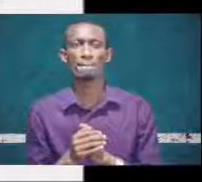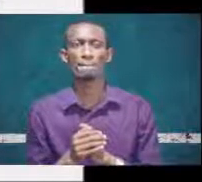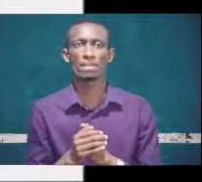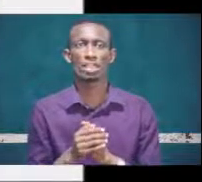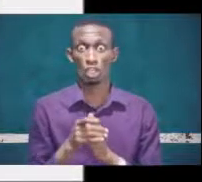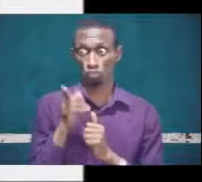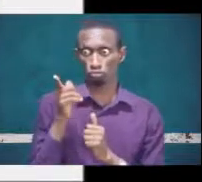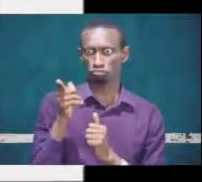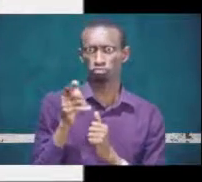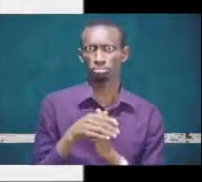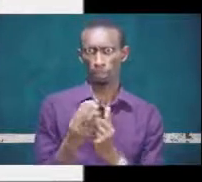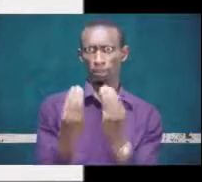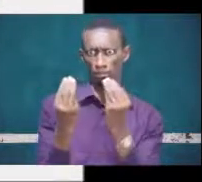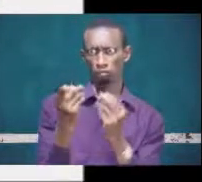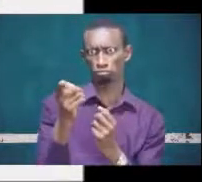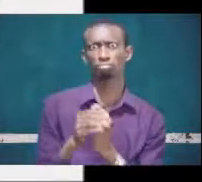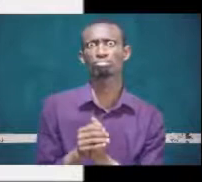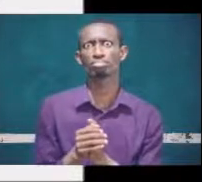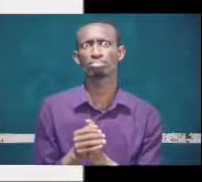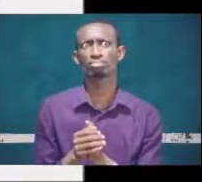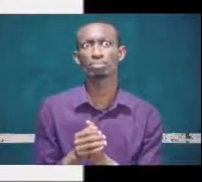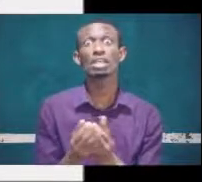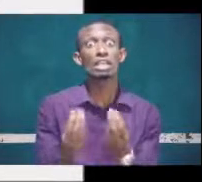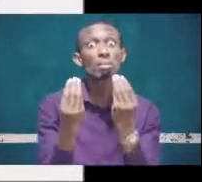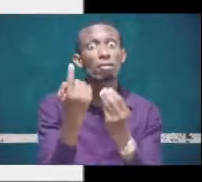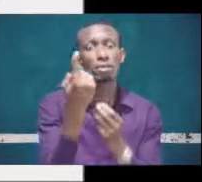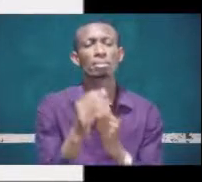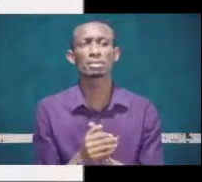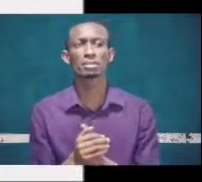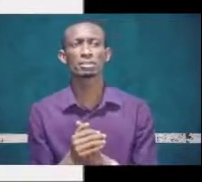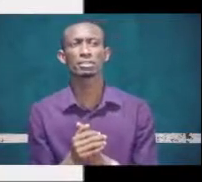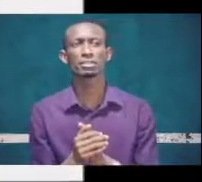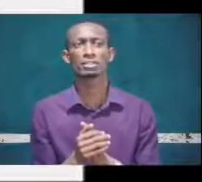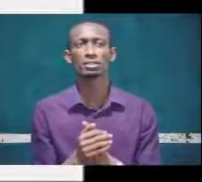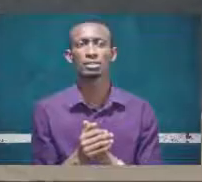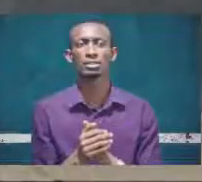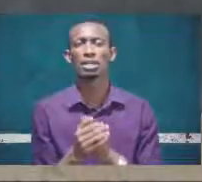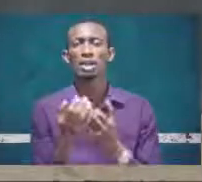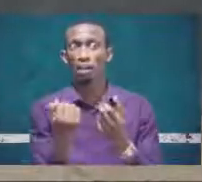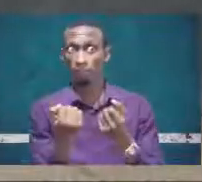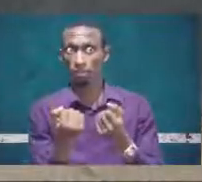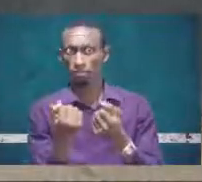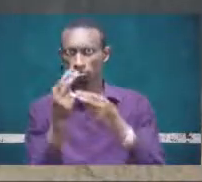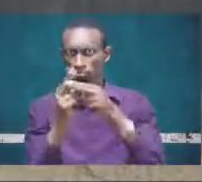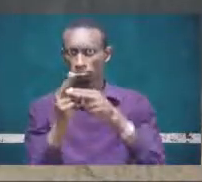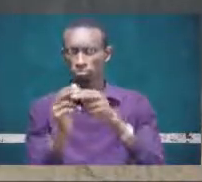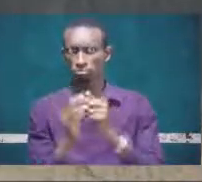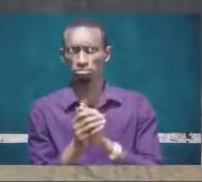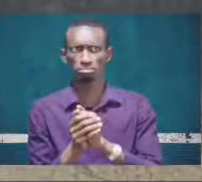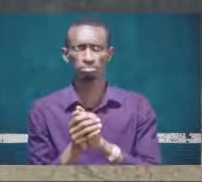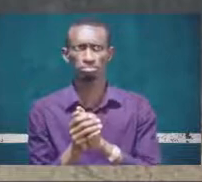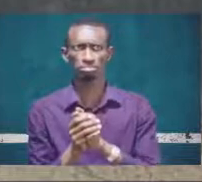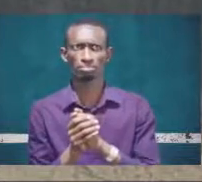reasons for abnormal demand curves. And reason number 1, we have what you call expectation of future price